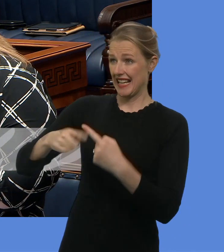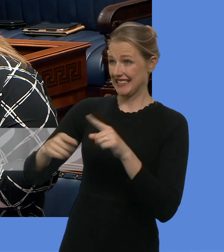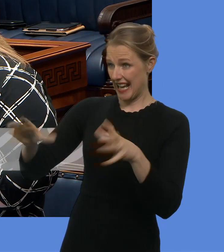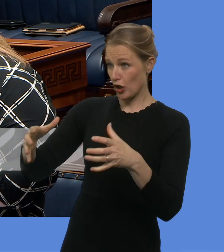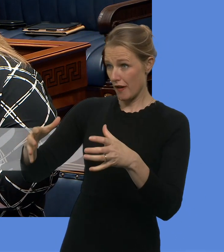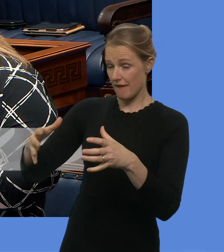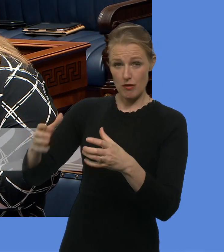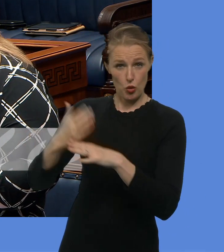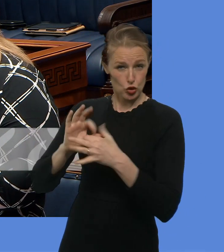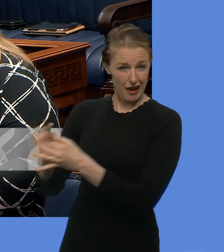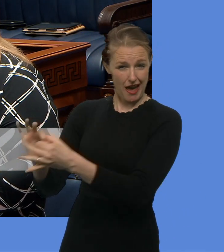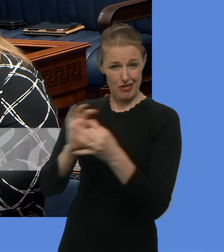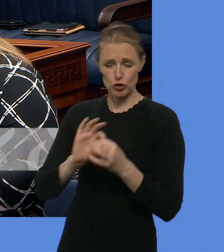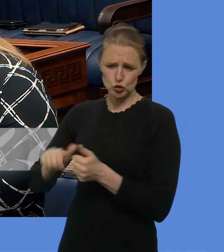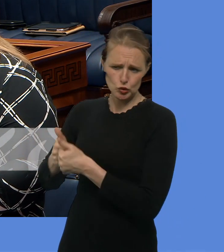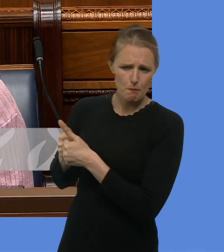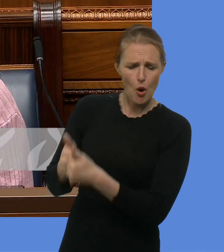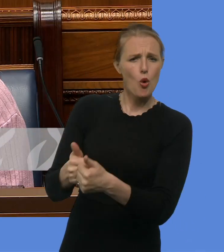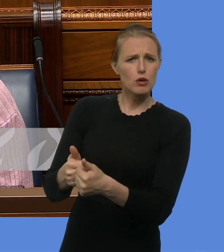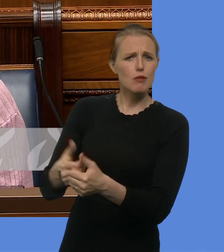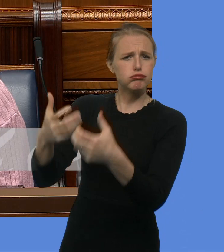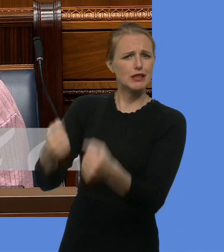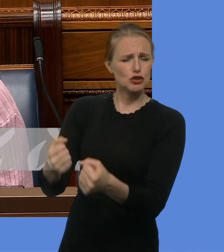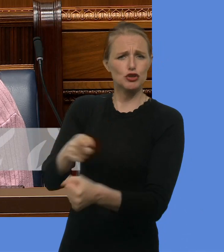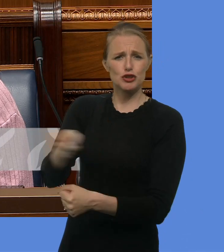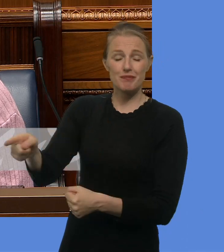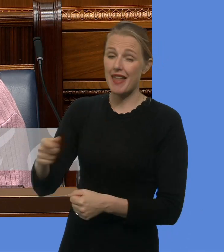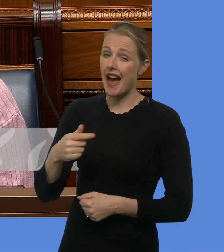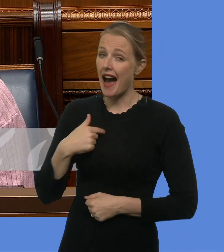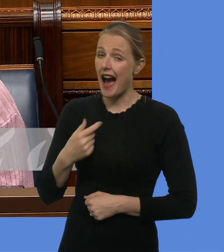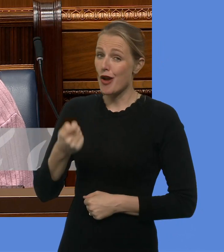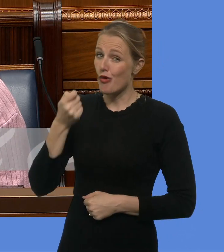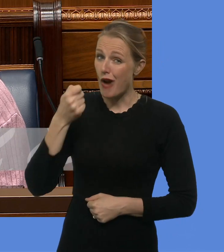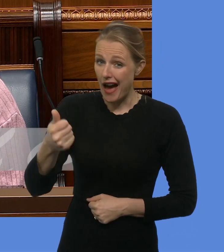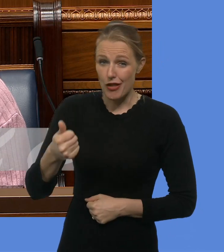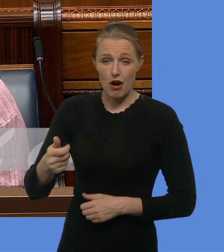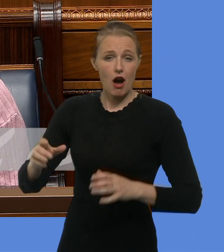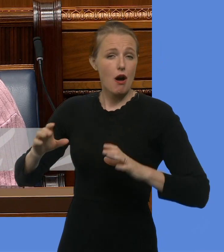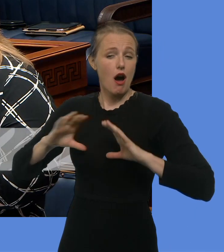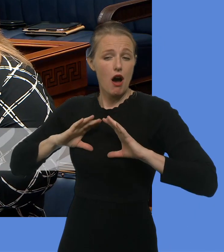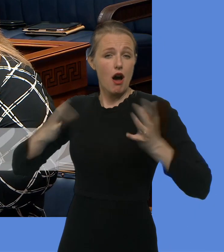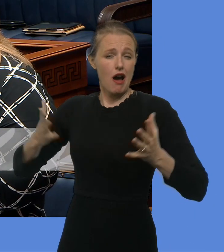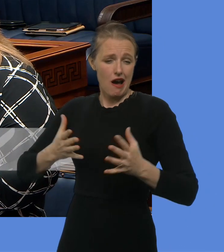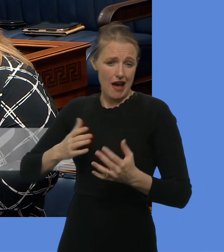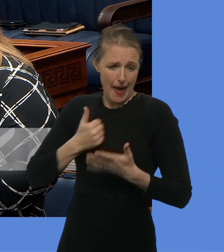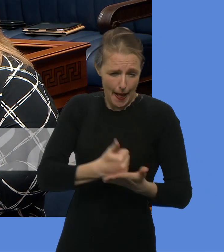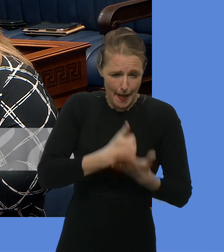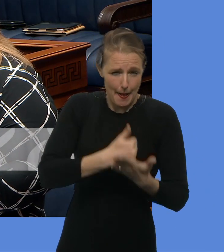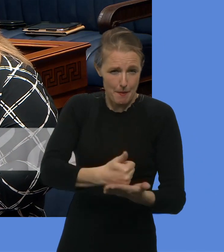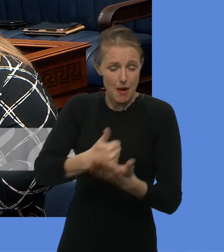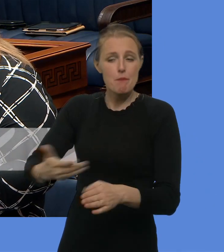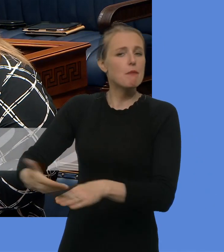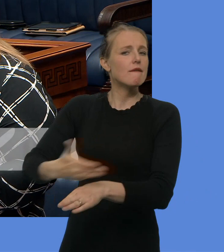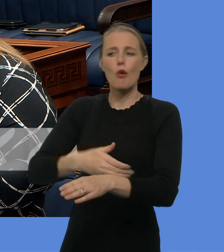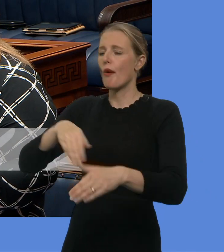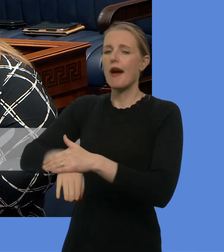kind of support that we need. I would prefer we did it before people came into contact with the justice system, because increasingly the people who enter the justice system